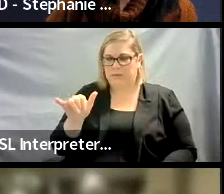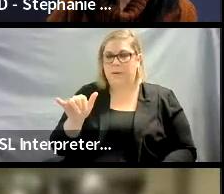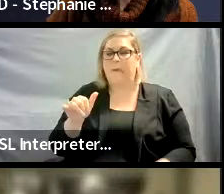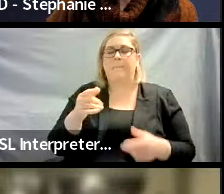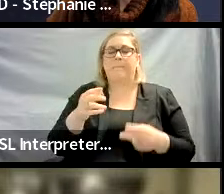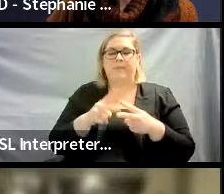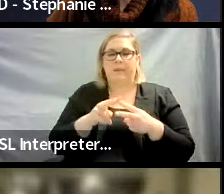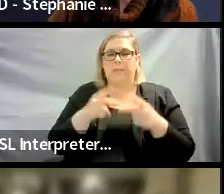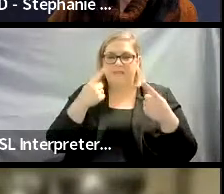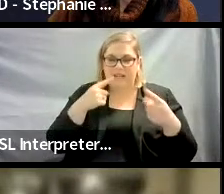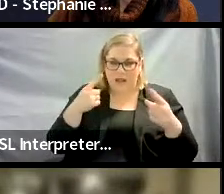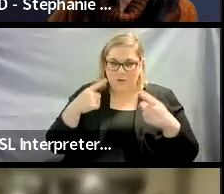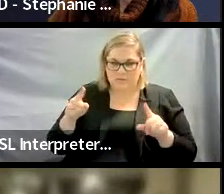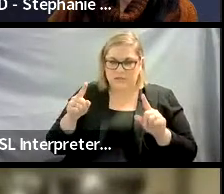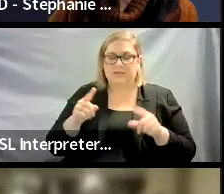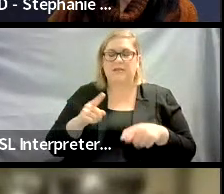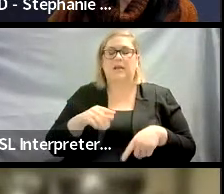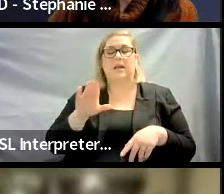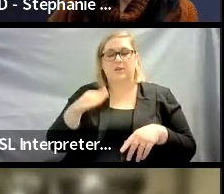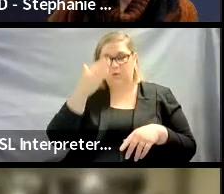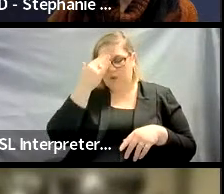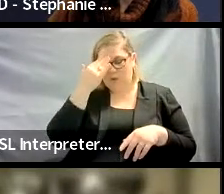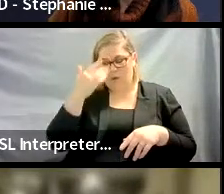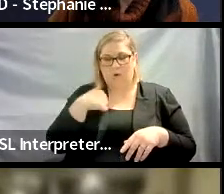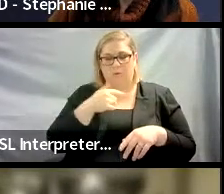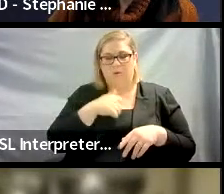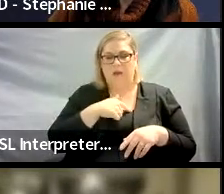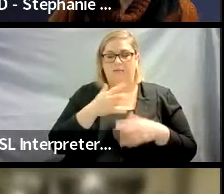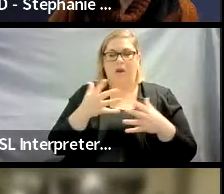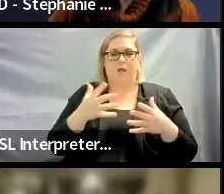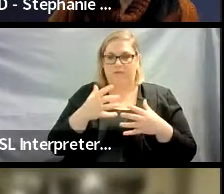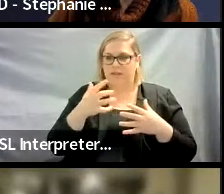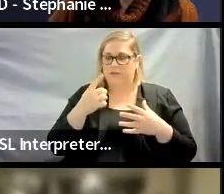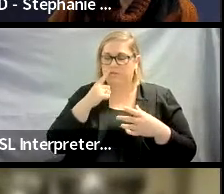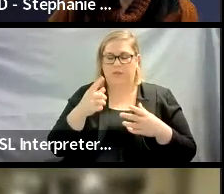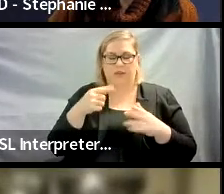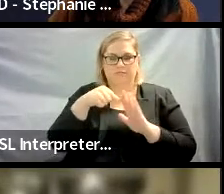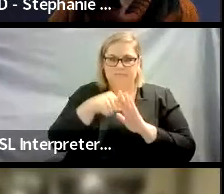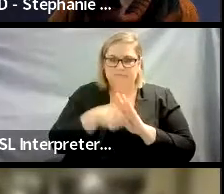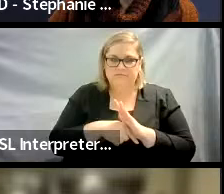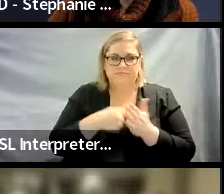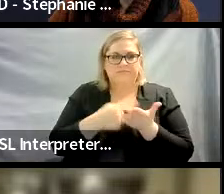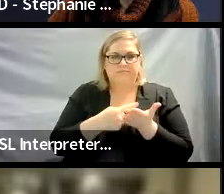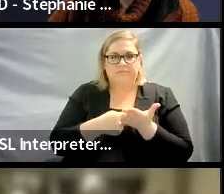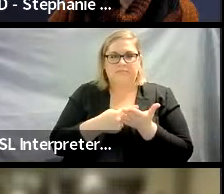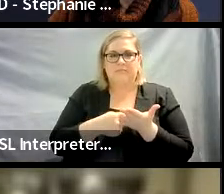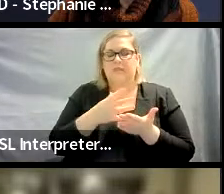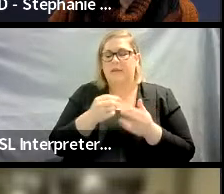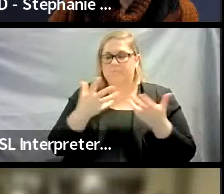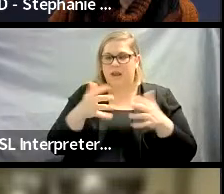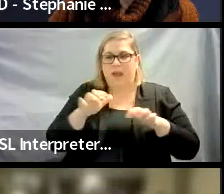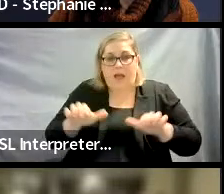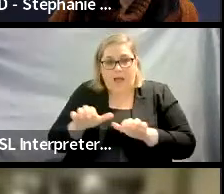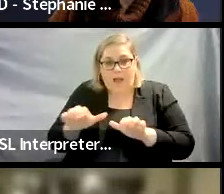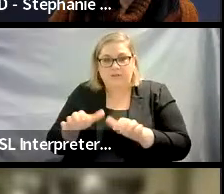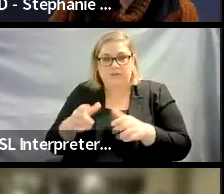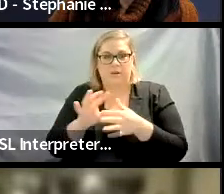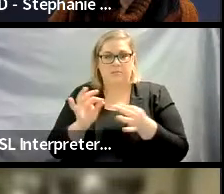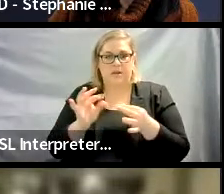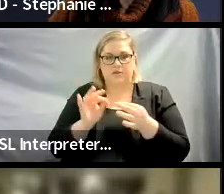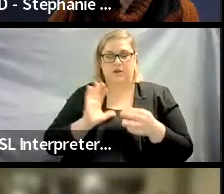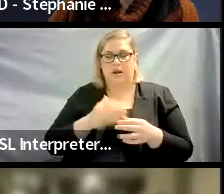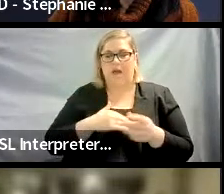you know, we are having all these rich discussions, and there's many actions that are mentioned in